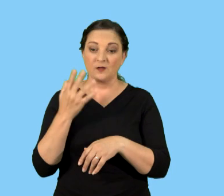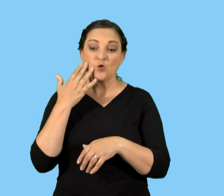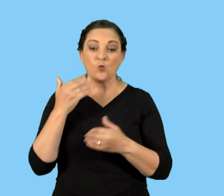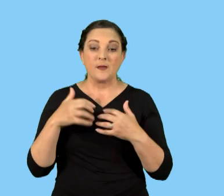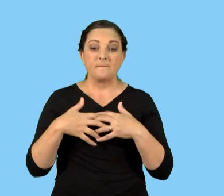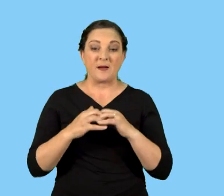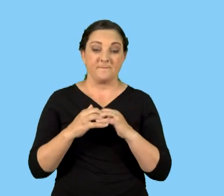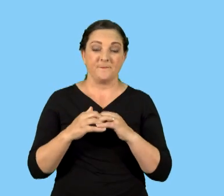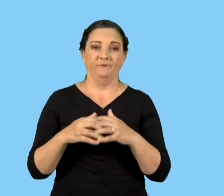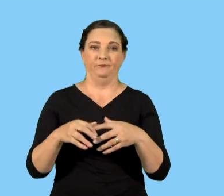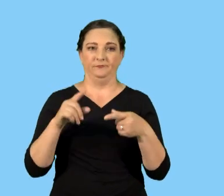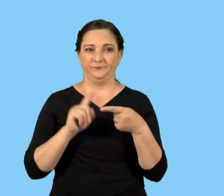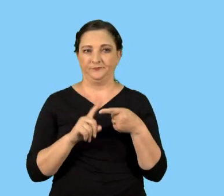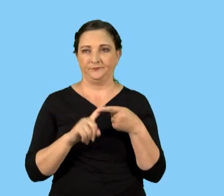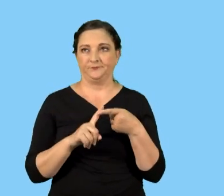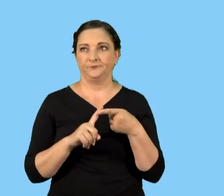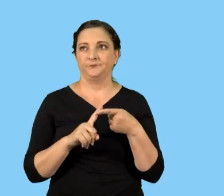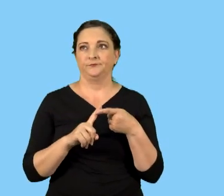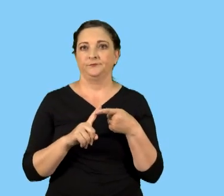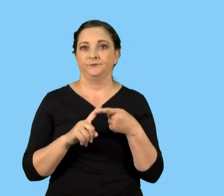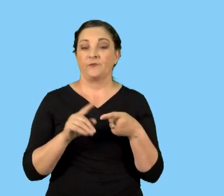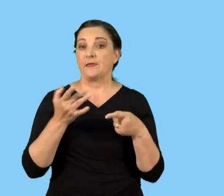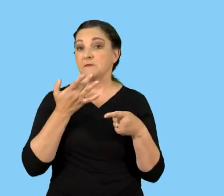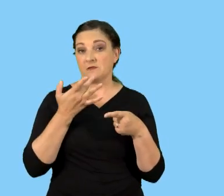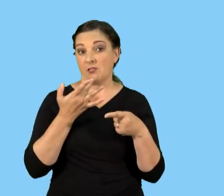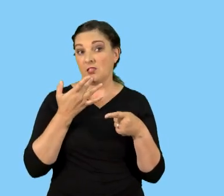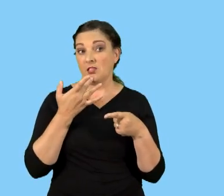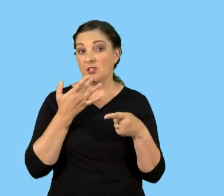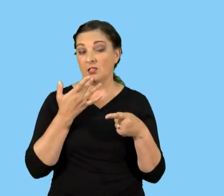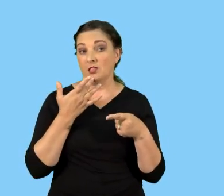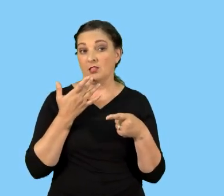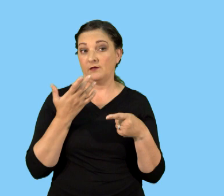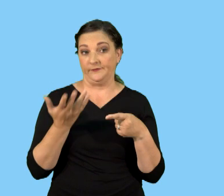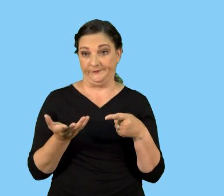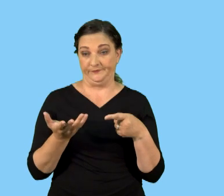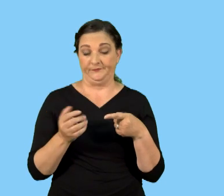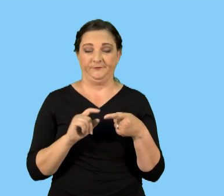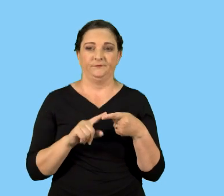the rusting, what is it that is needed? We need the metal,